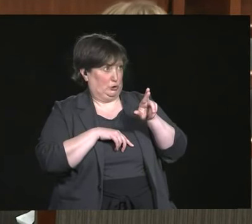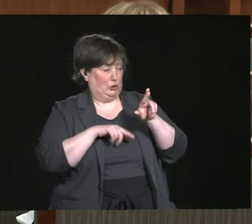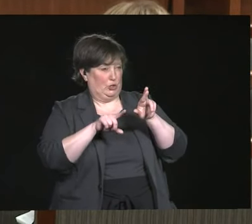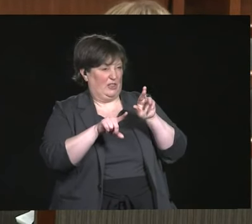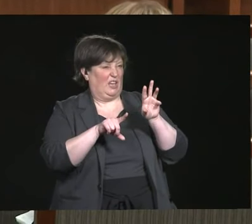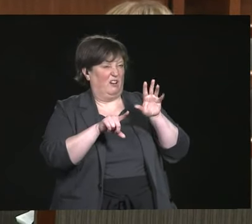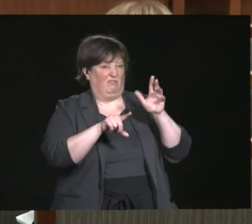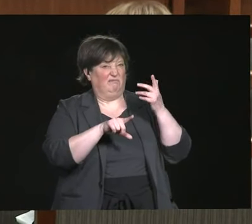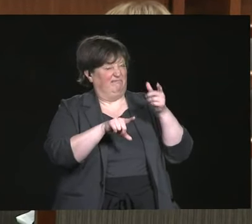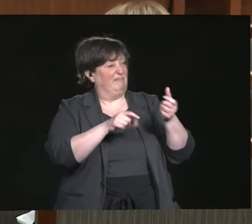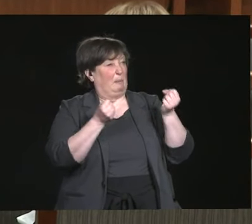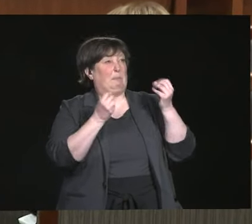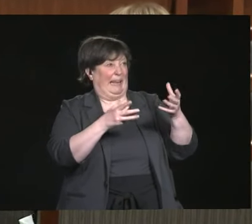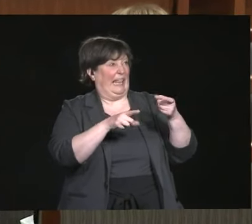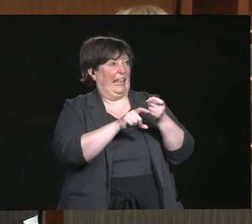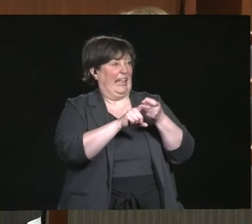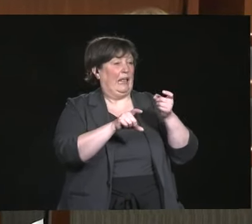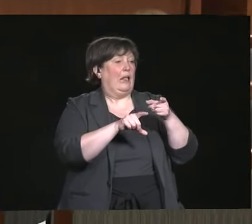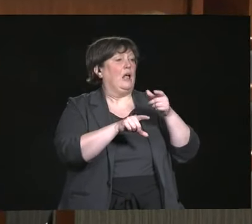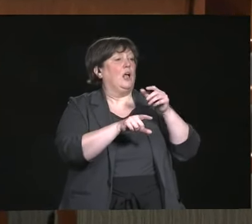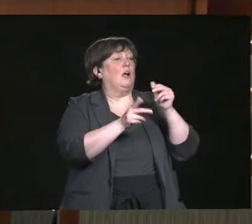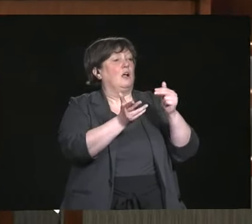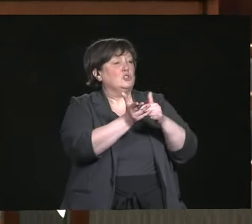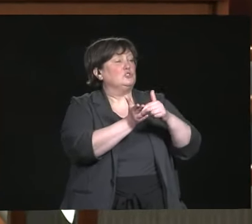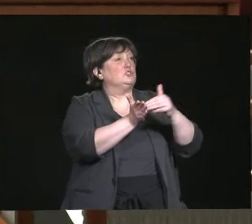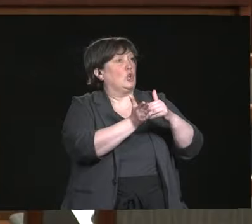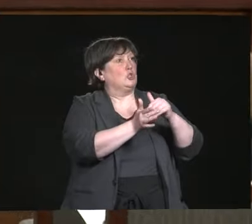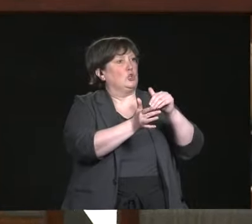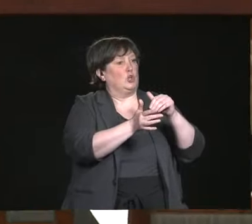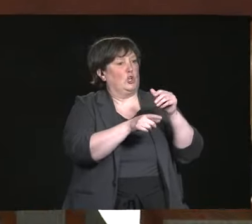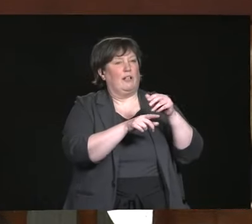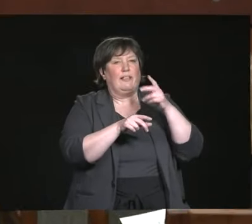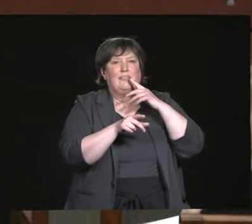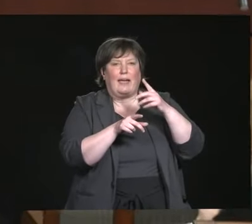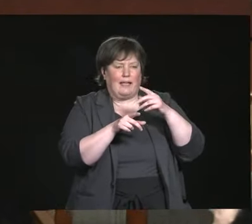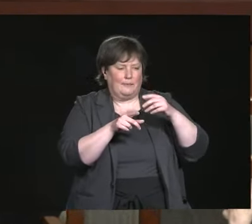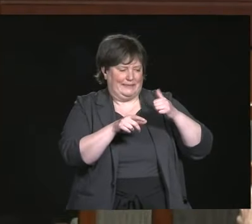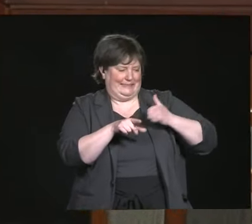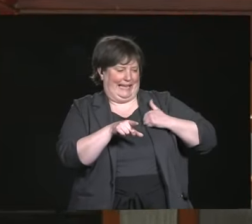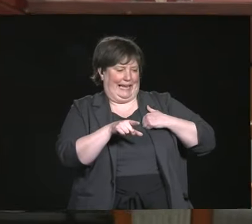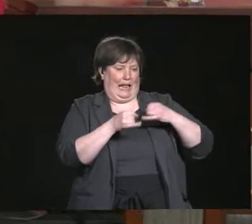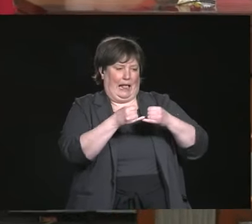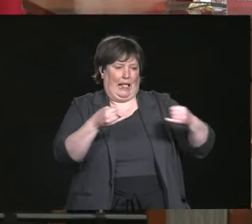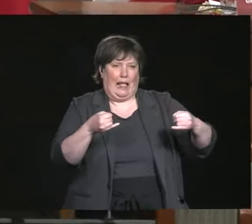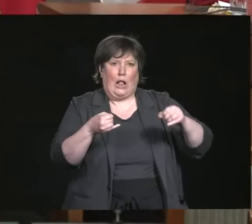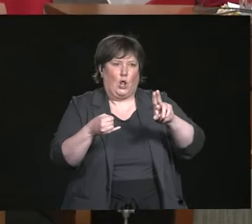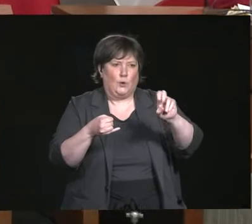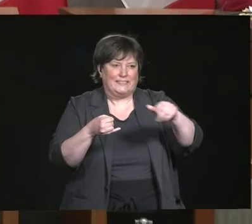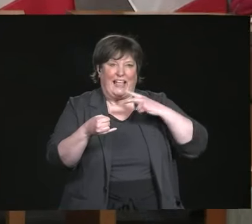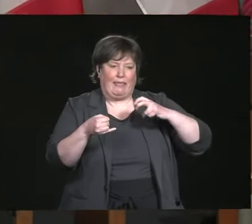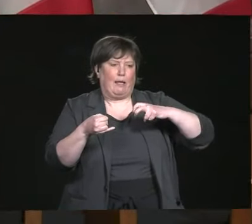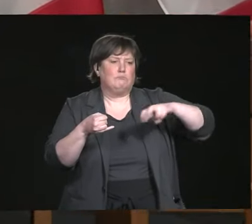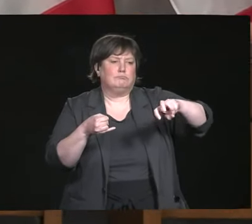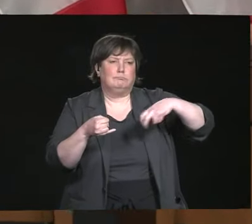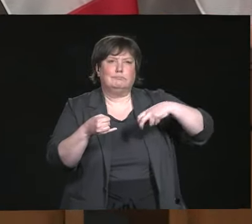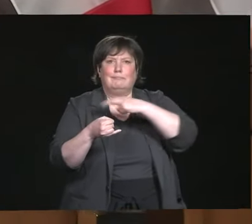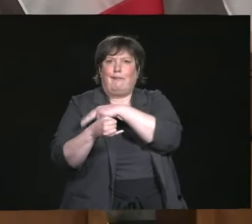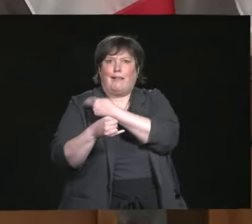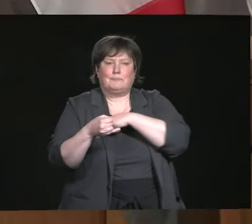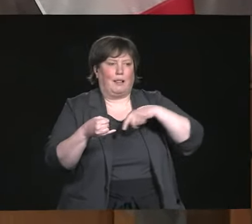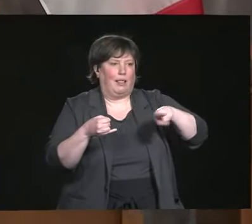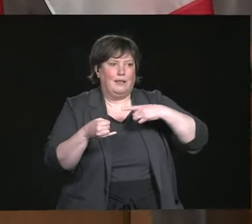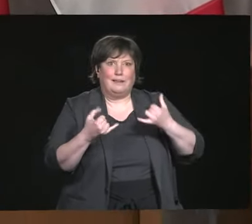come back with the virus. So the question is it time to stop the back and forth, or is there another way to deal with